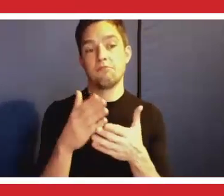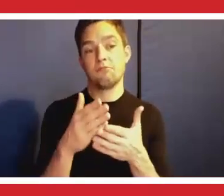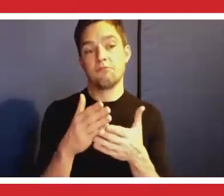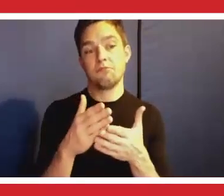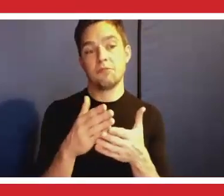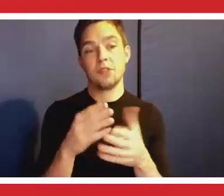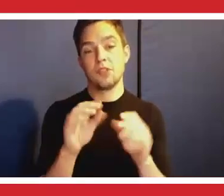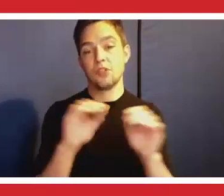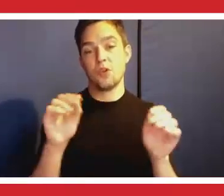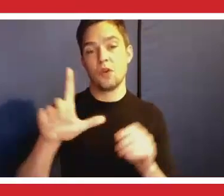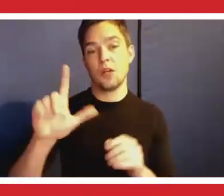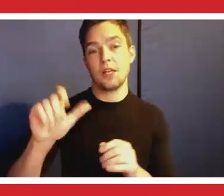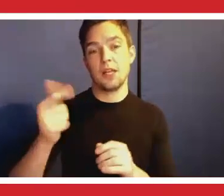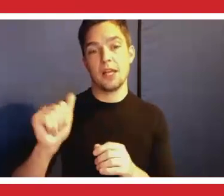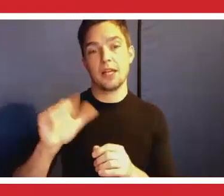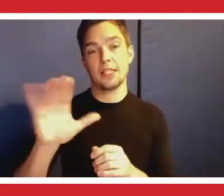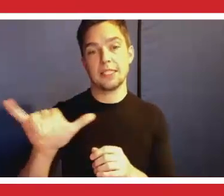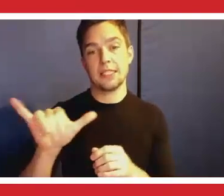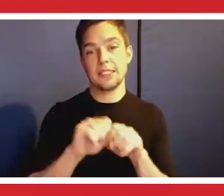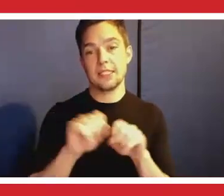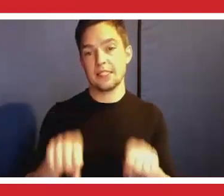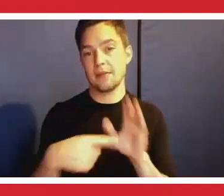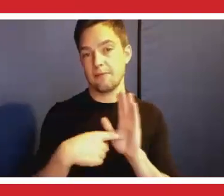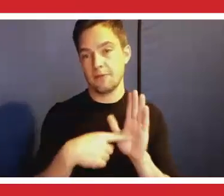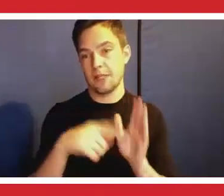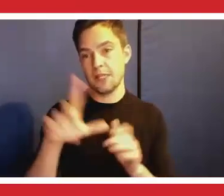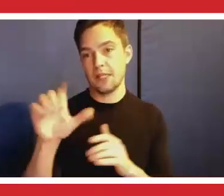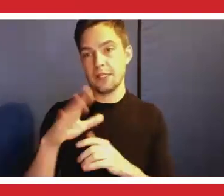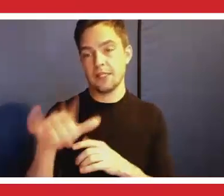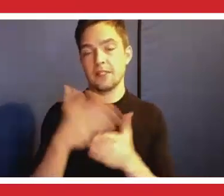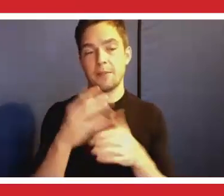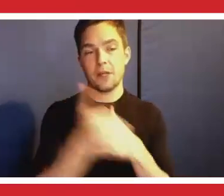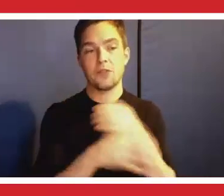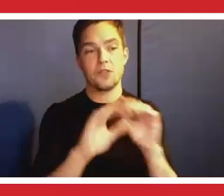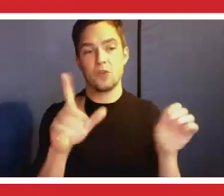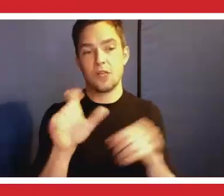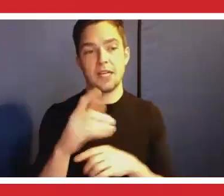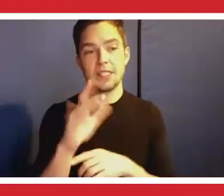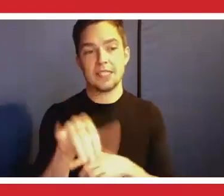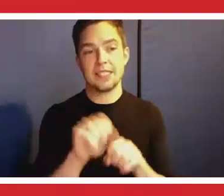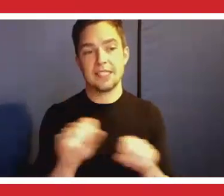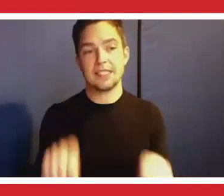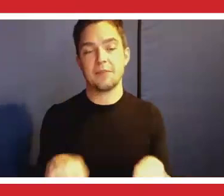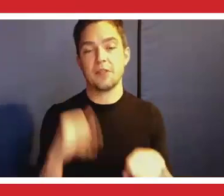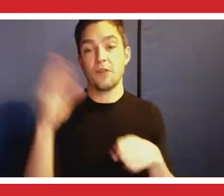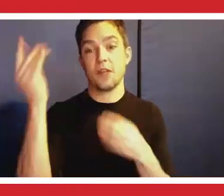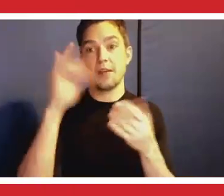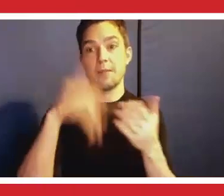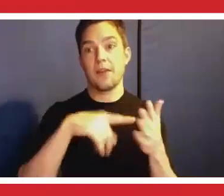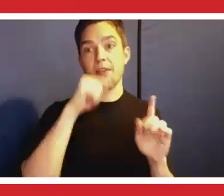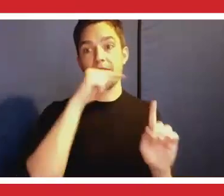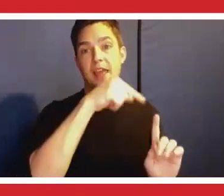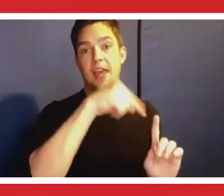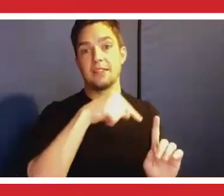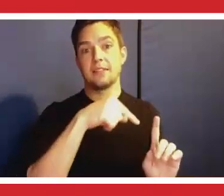systems. So if we start to think this issue of digitalization framed and aligned